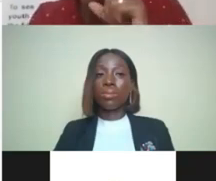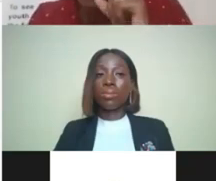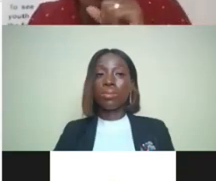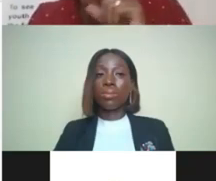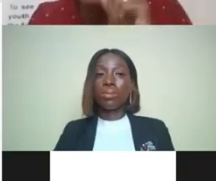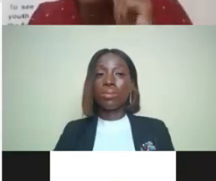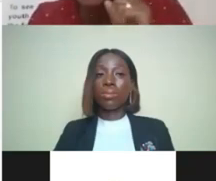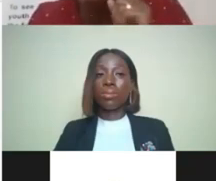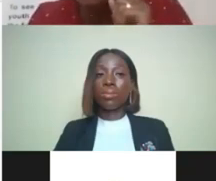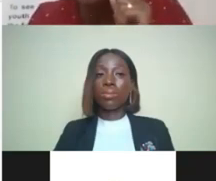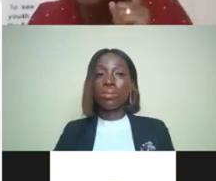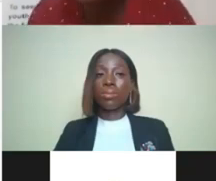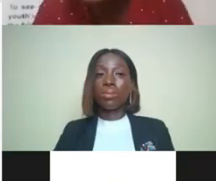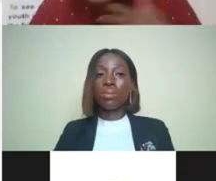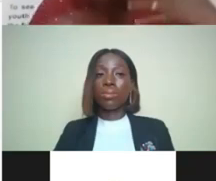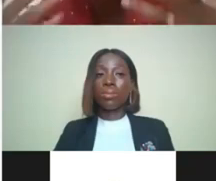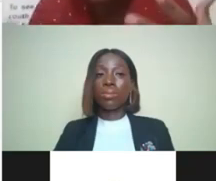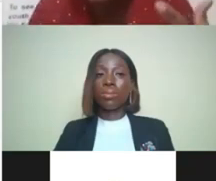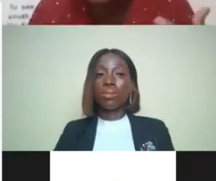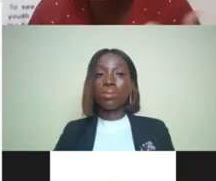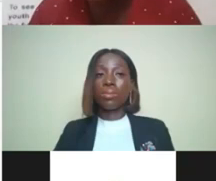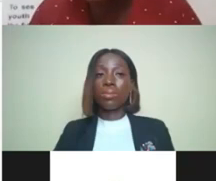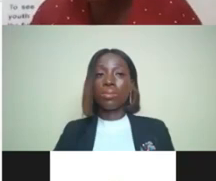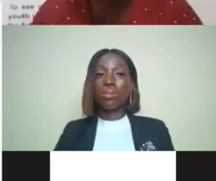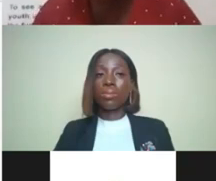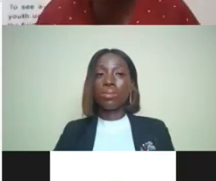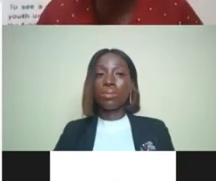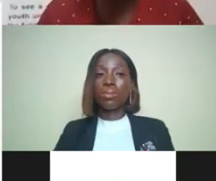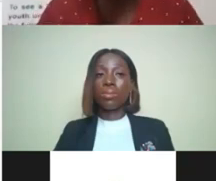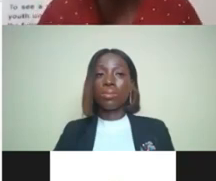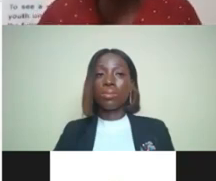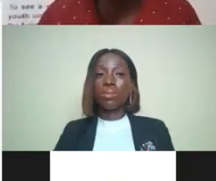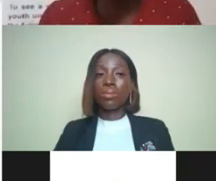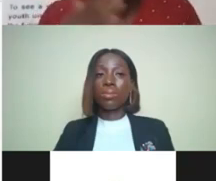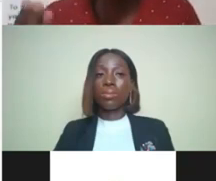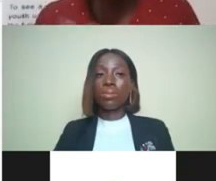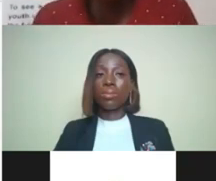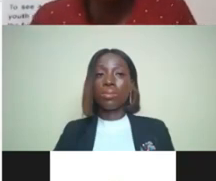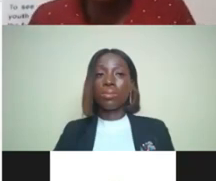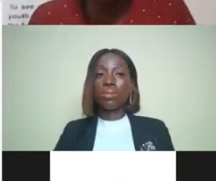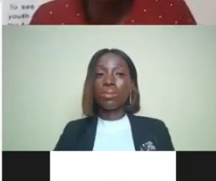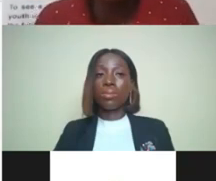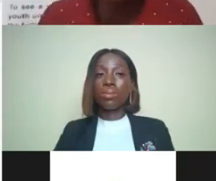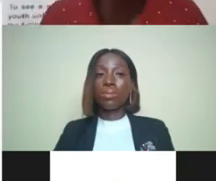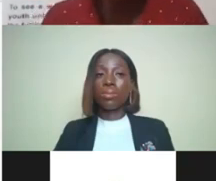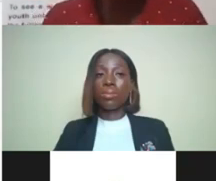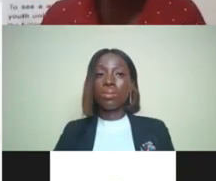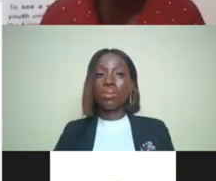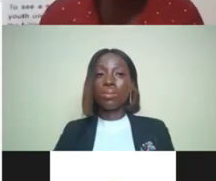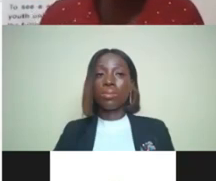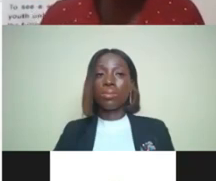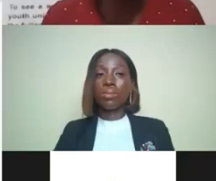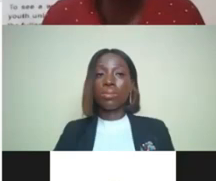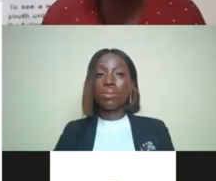are verbal, even if they have language, but they can't find a way to express it. And so they normally live